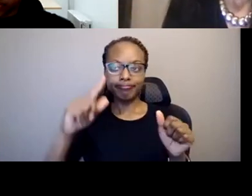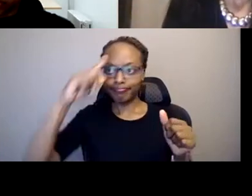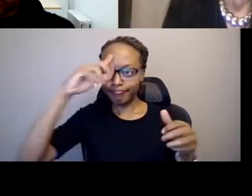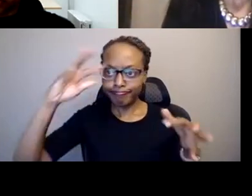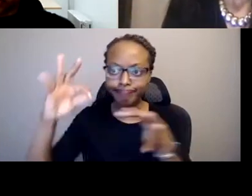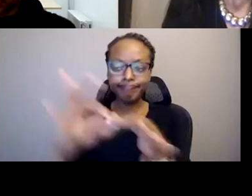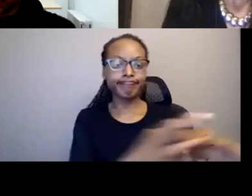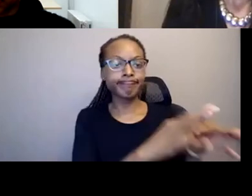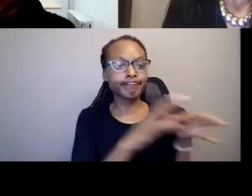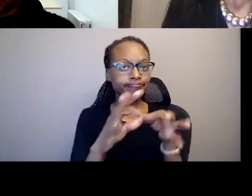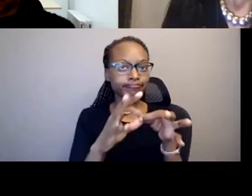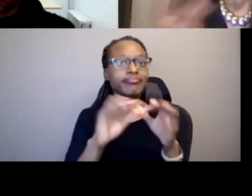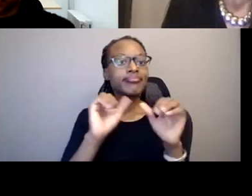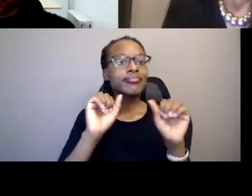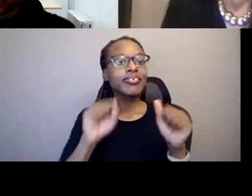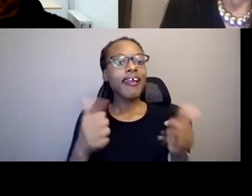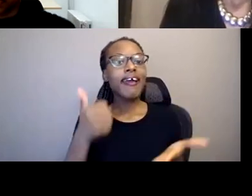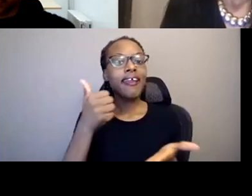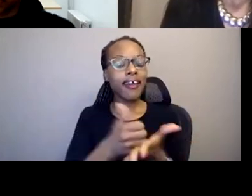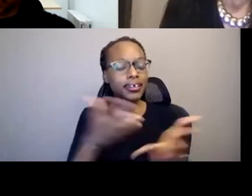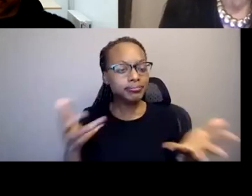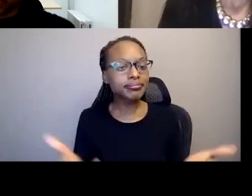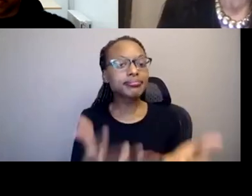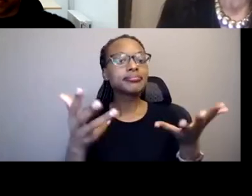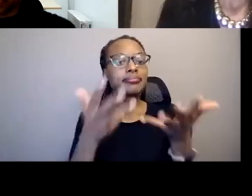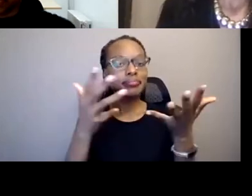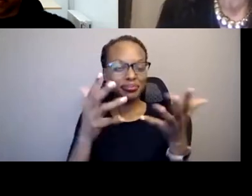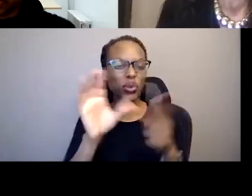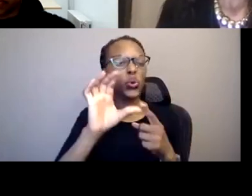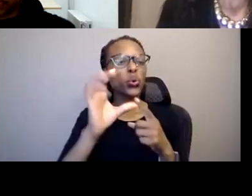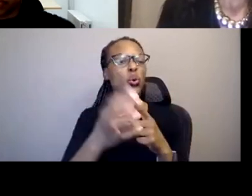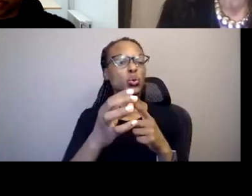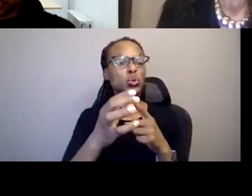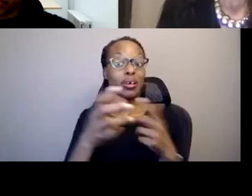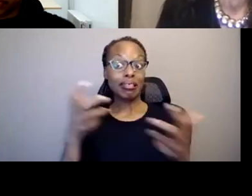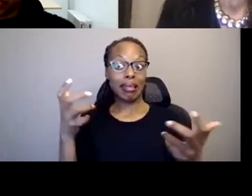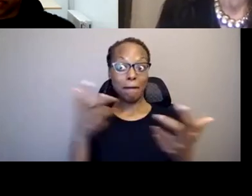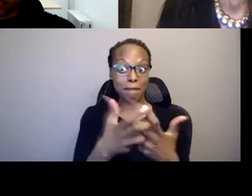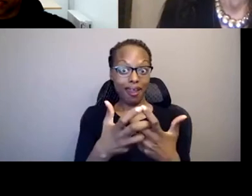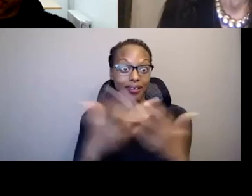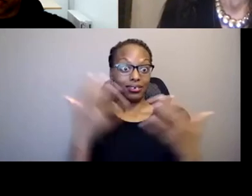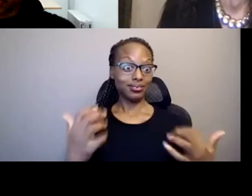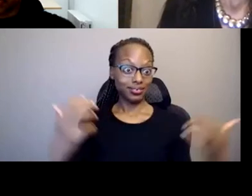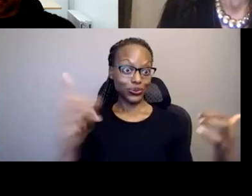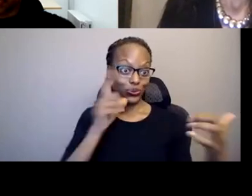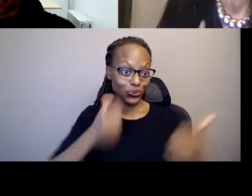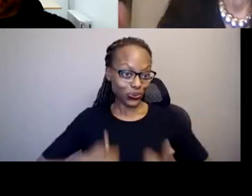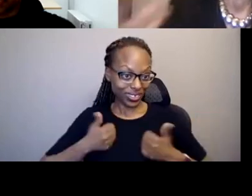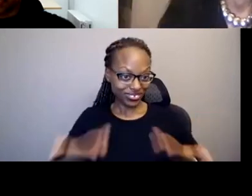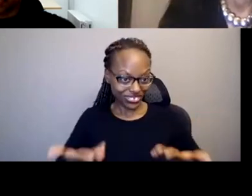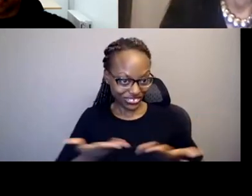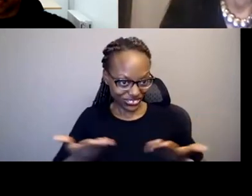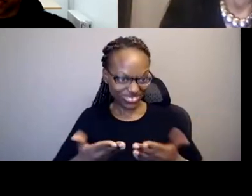cultural landscape that represents the richness of American life and the perspectives of people who are